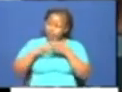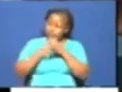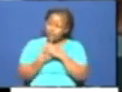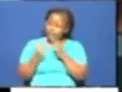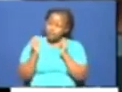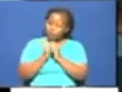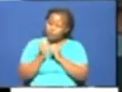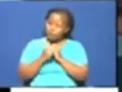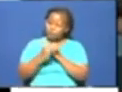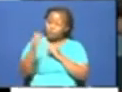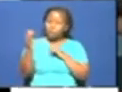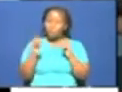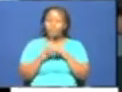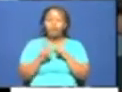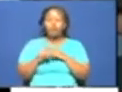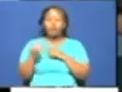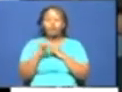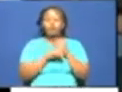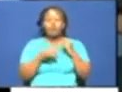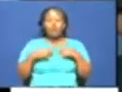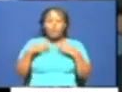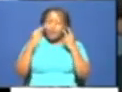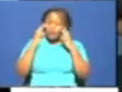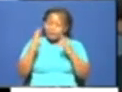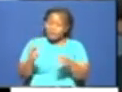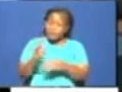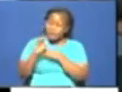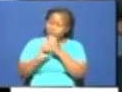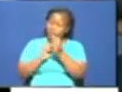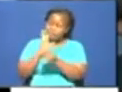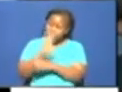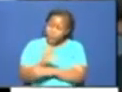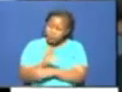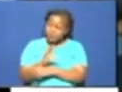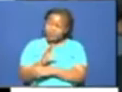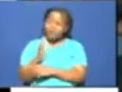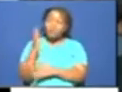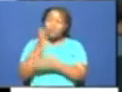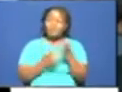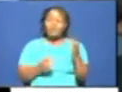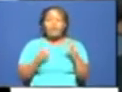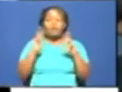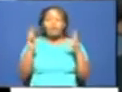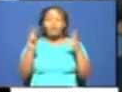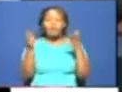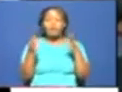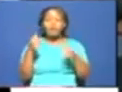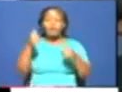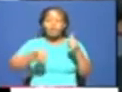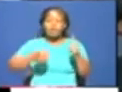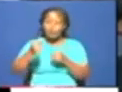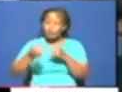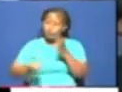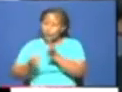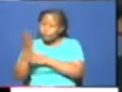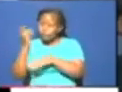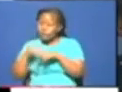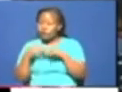you have already seen through the videos some of the issues that were raised during the consultations.